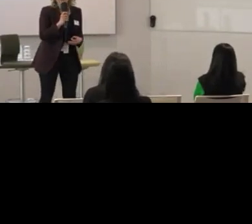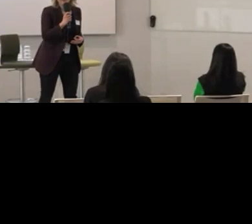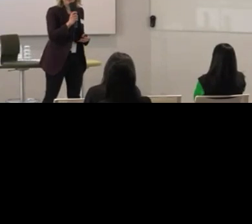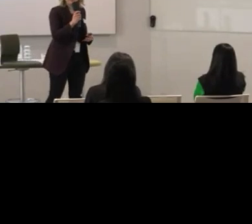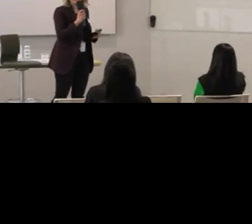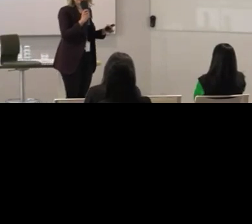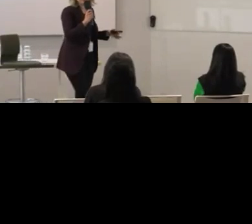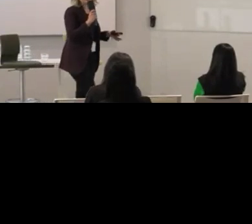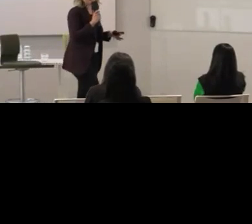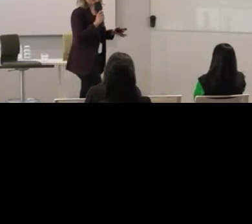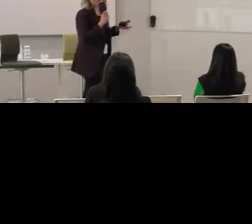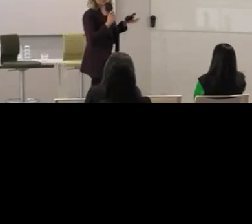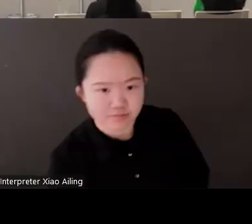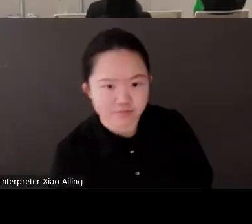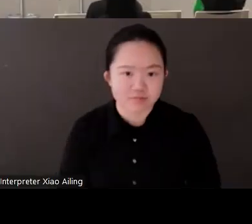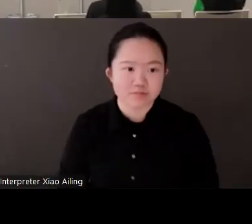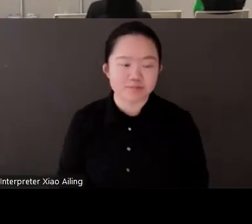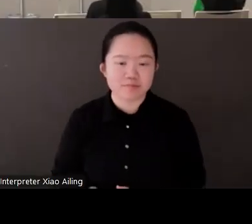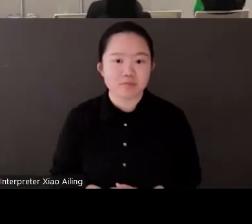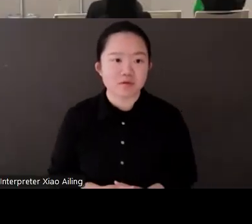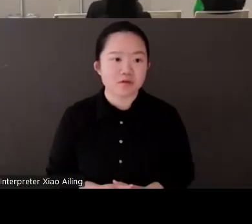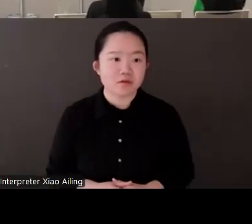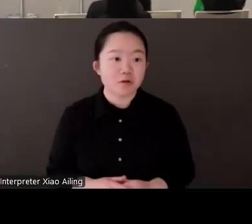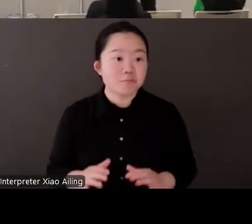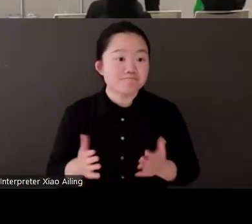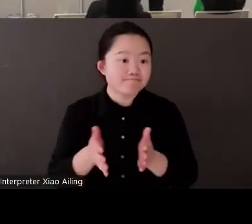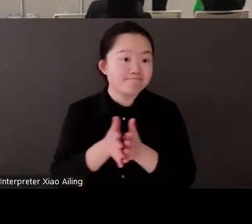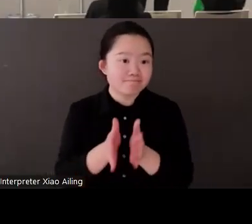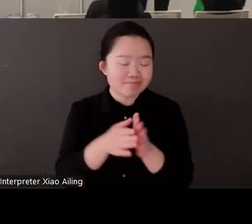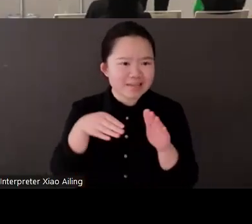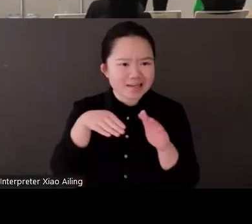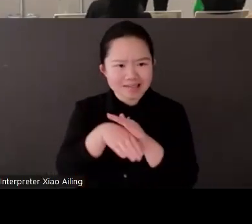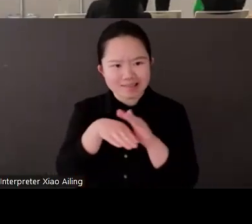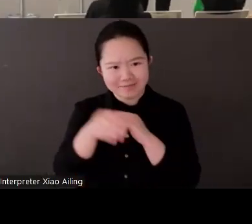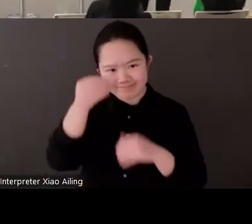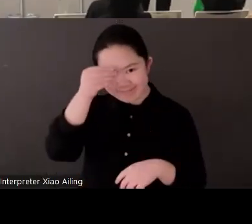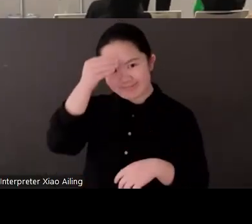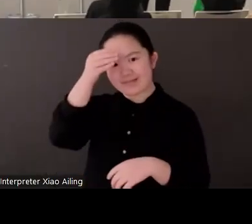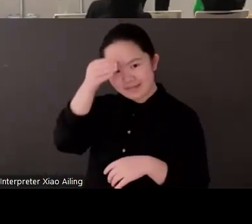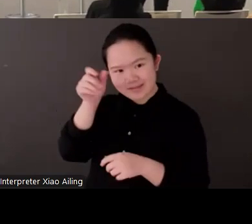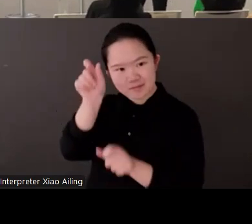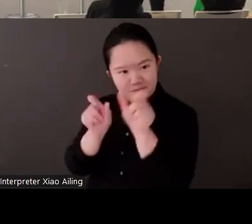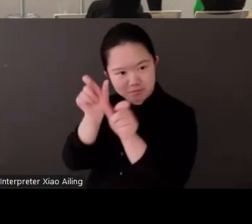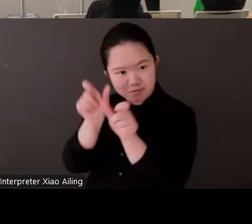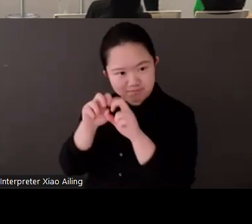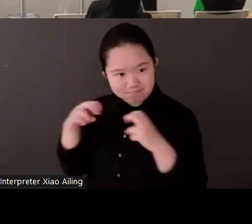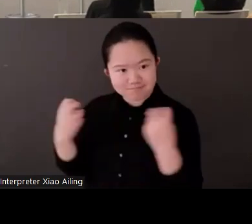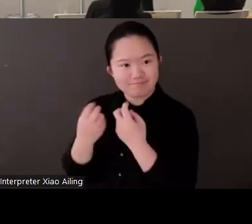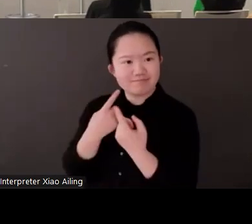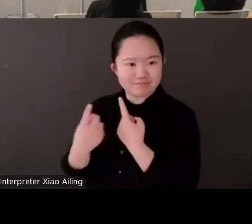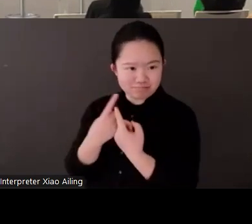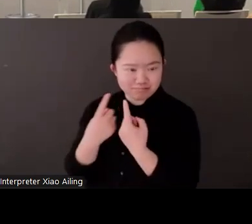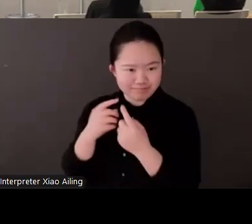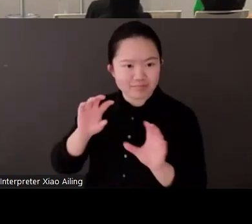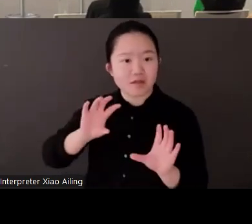myself. And I got to know not only accessibility experts in all the Nordic countries, but actually all over